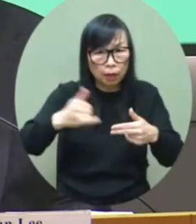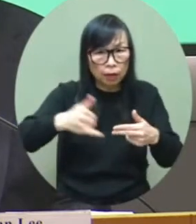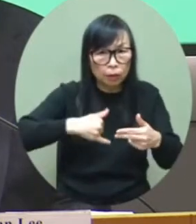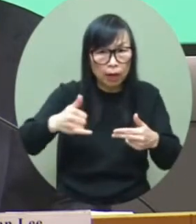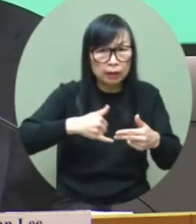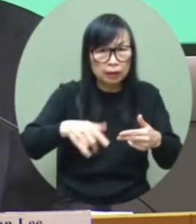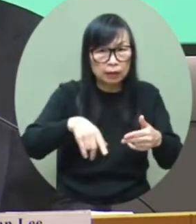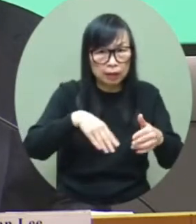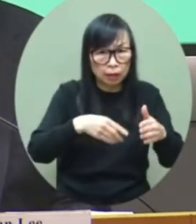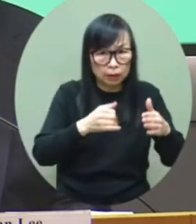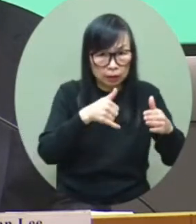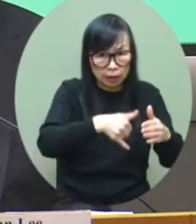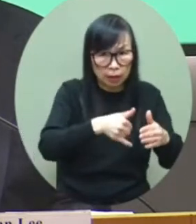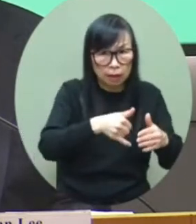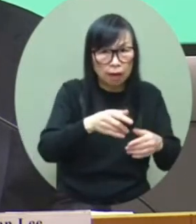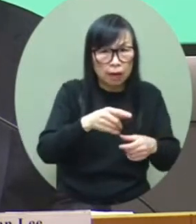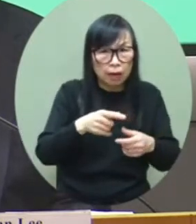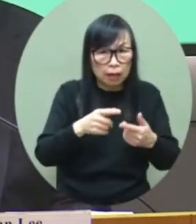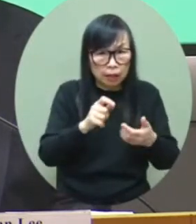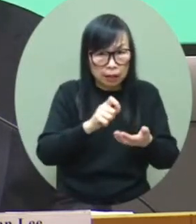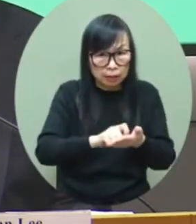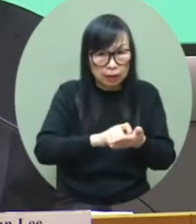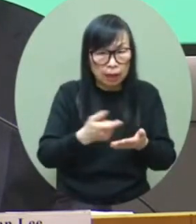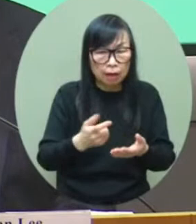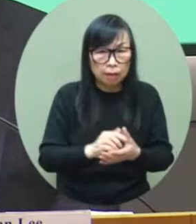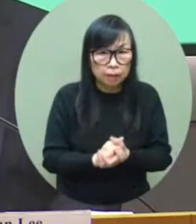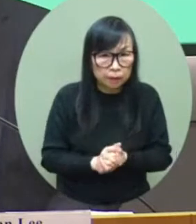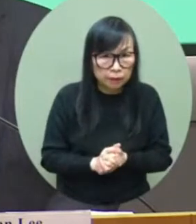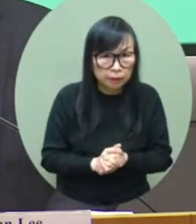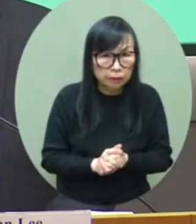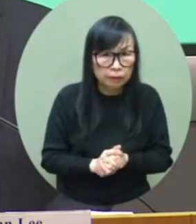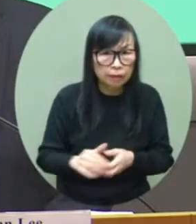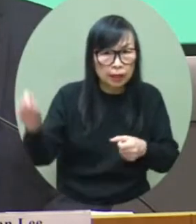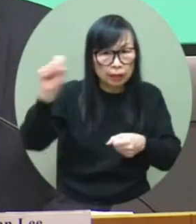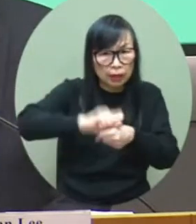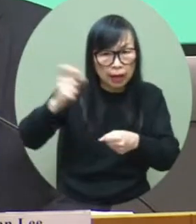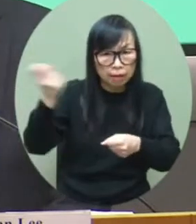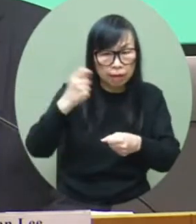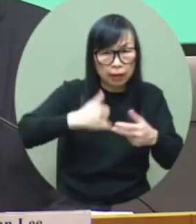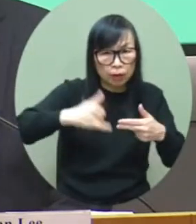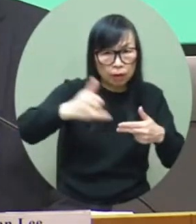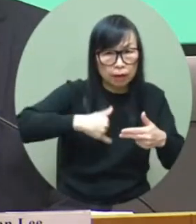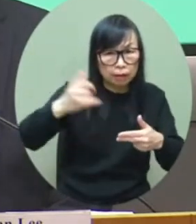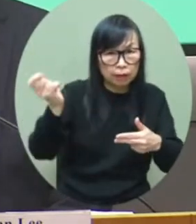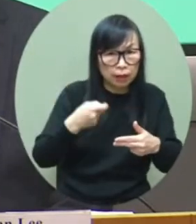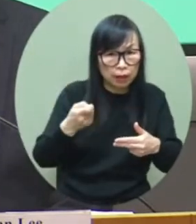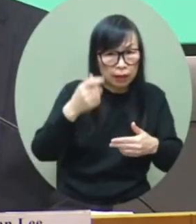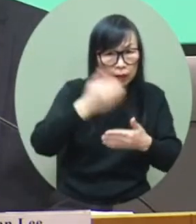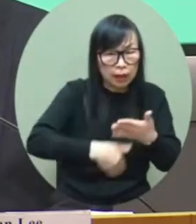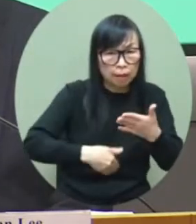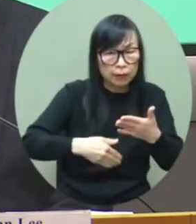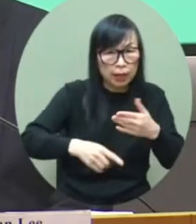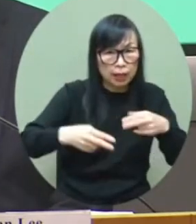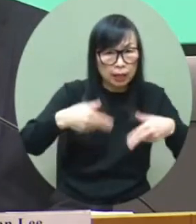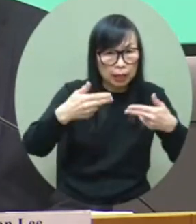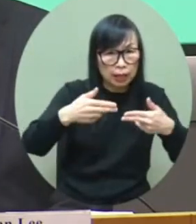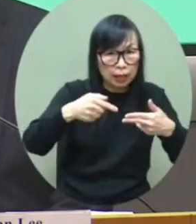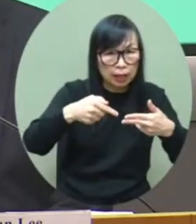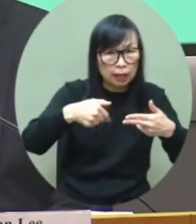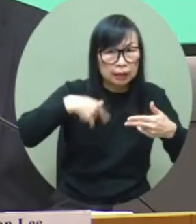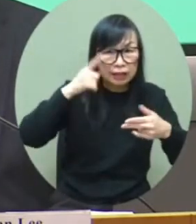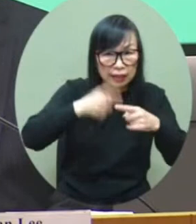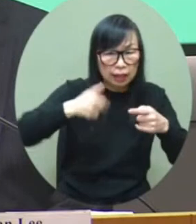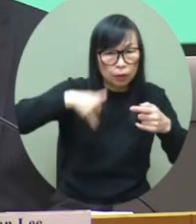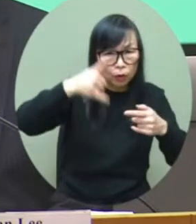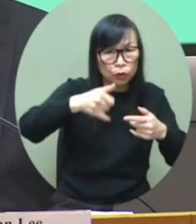declare, make your health declaration in advance, and then you don't need to make the health declaration at the BCP. That will speed up